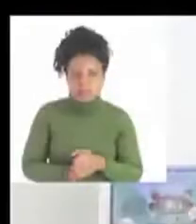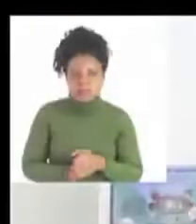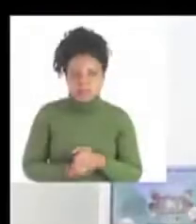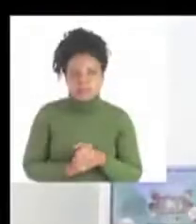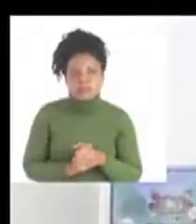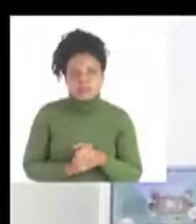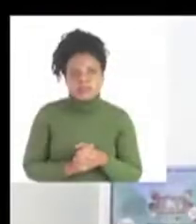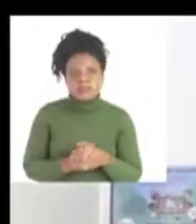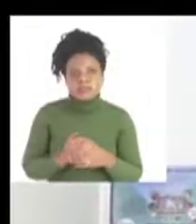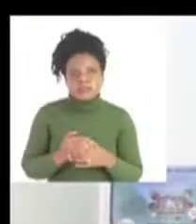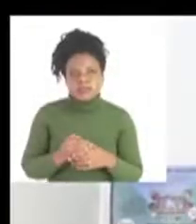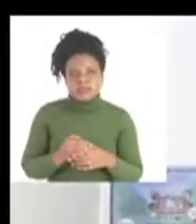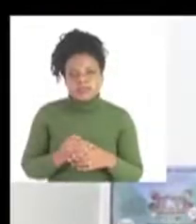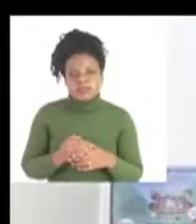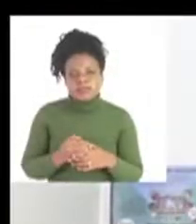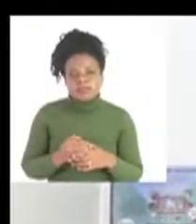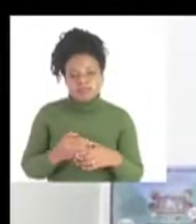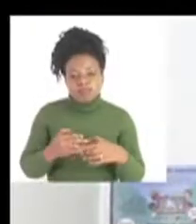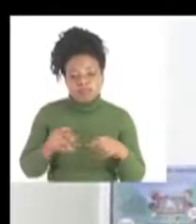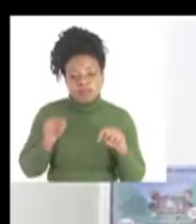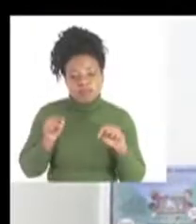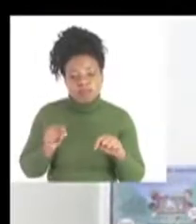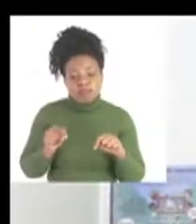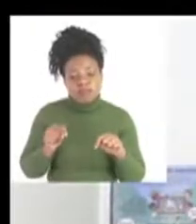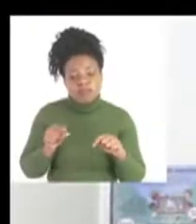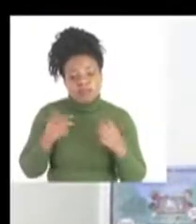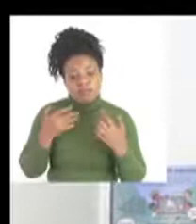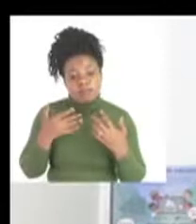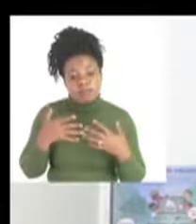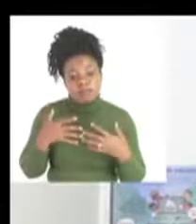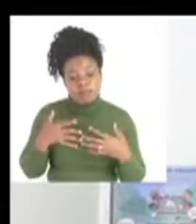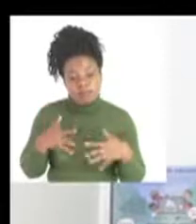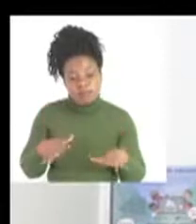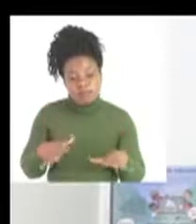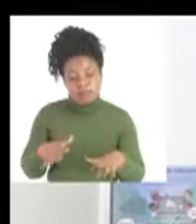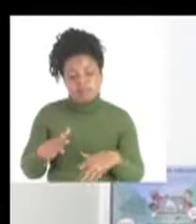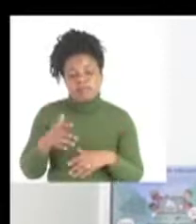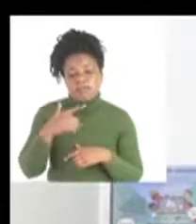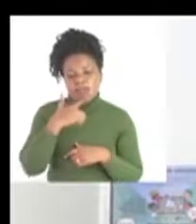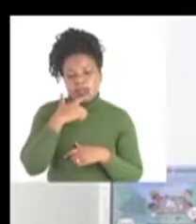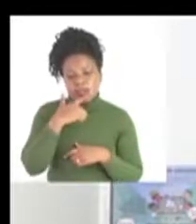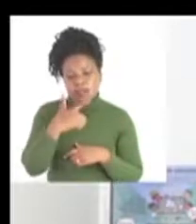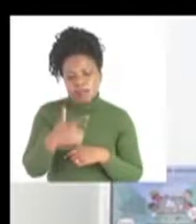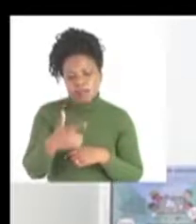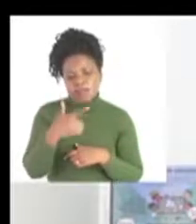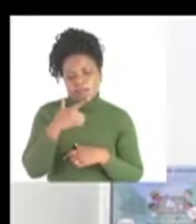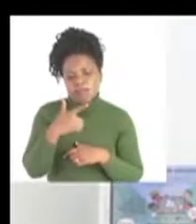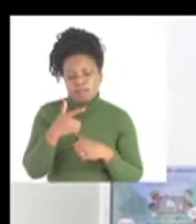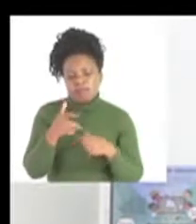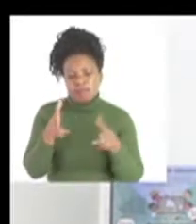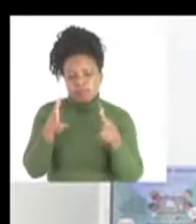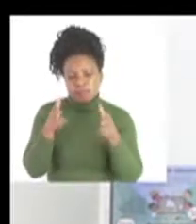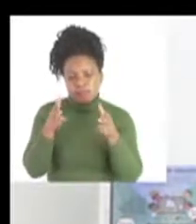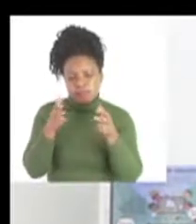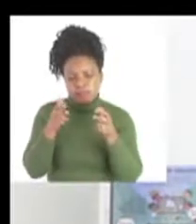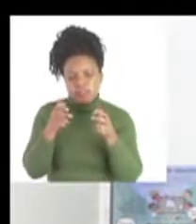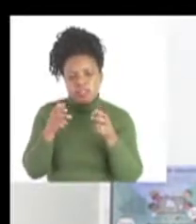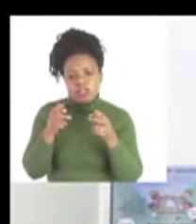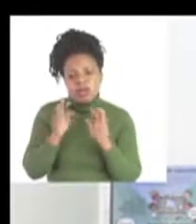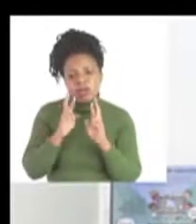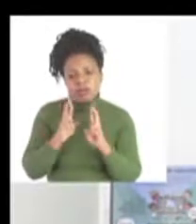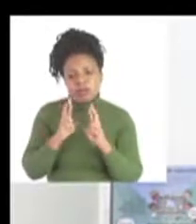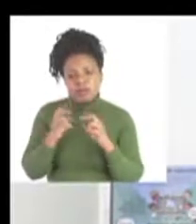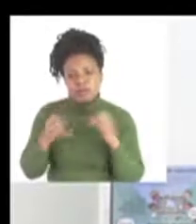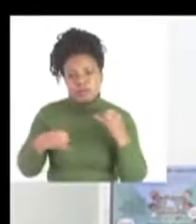We have now come to the end of our lesson. Thank you for listening. I hope you enjoyed it. Before we